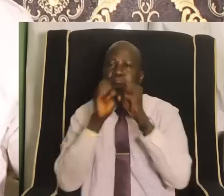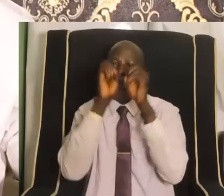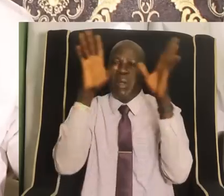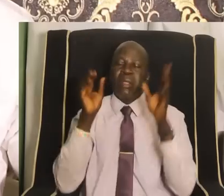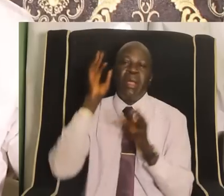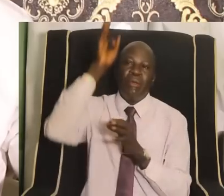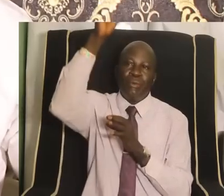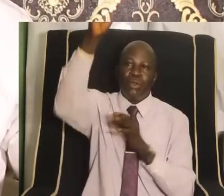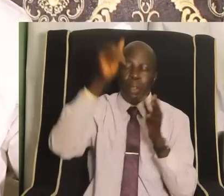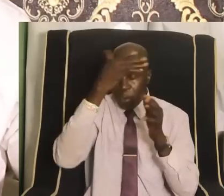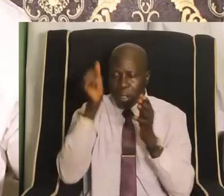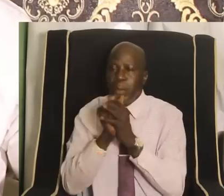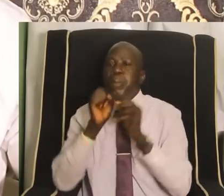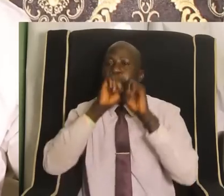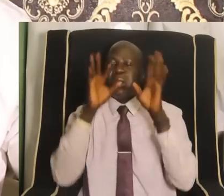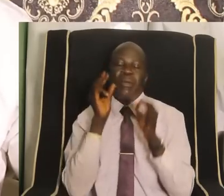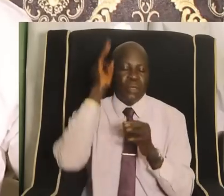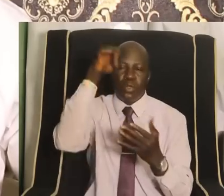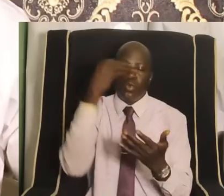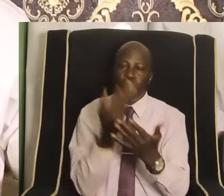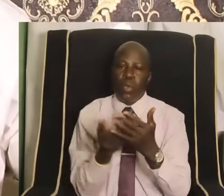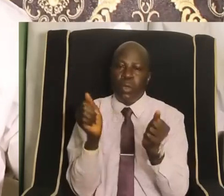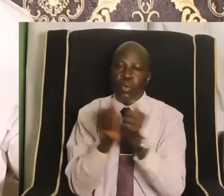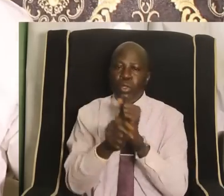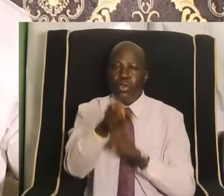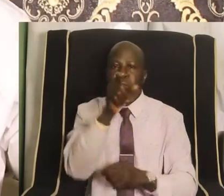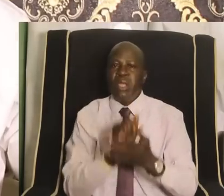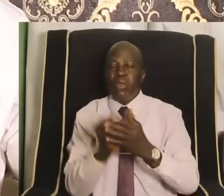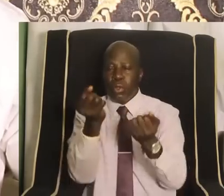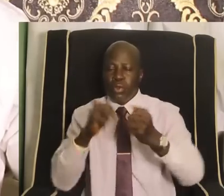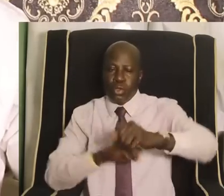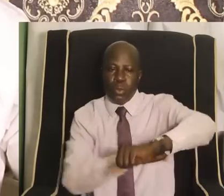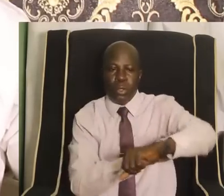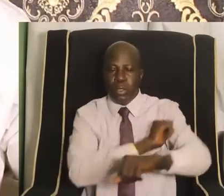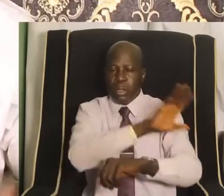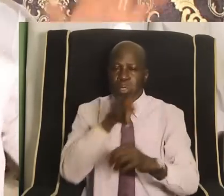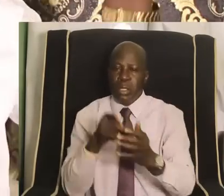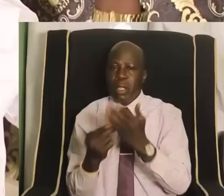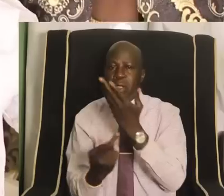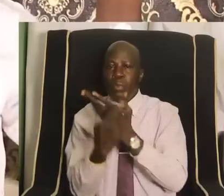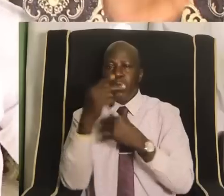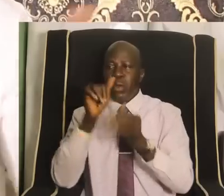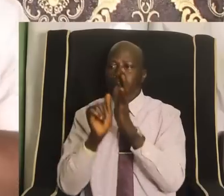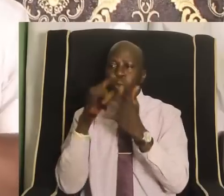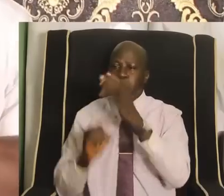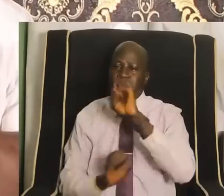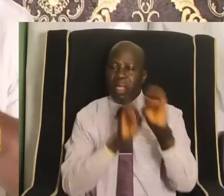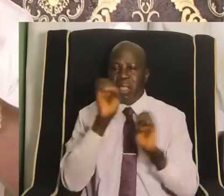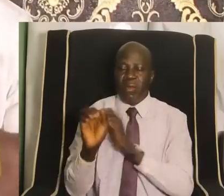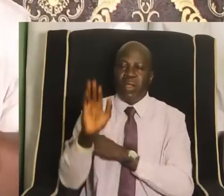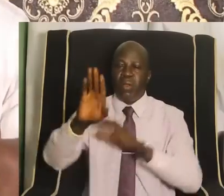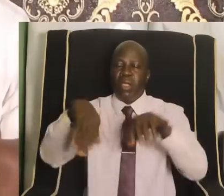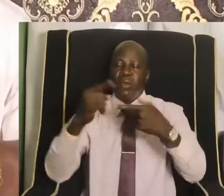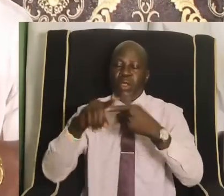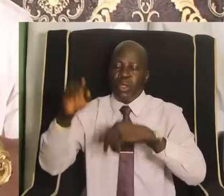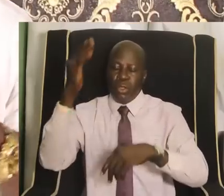future. You have a brighter future. It is well with you. All the people that want support this program. Tell them about yourself. Whatever God has deposited in